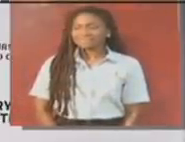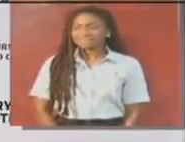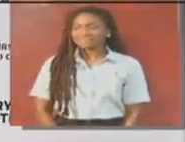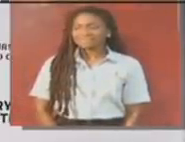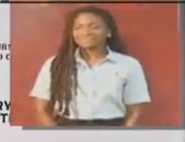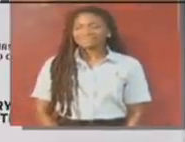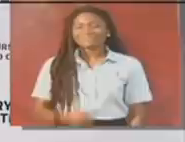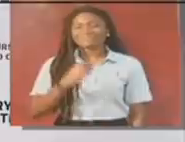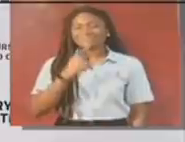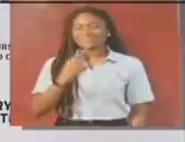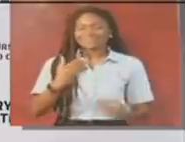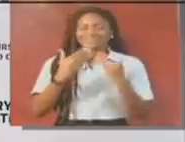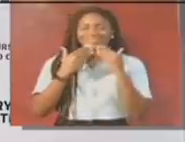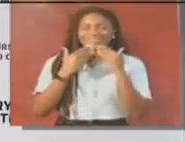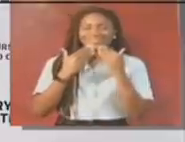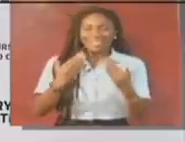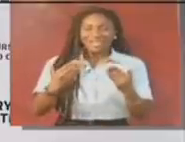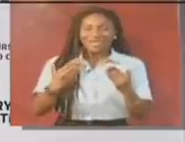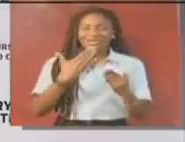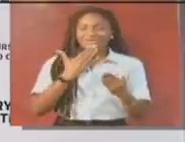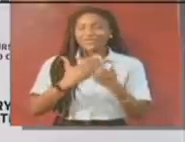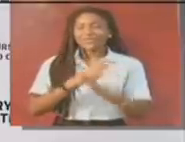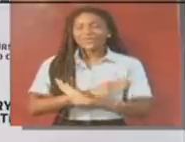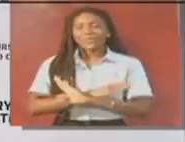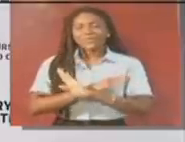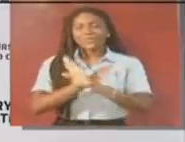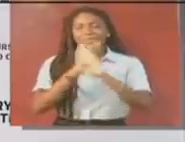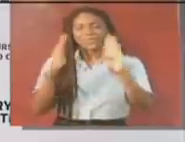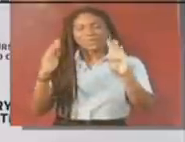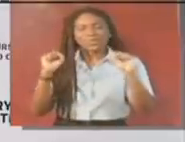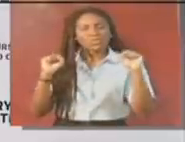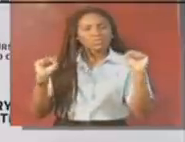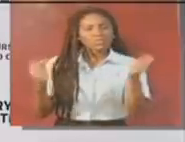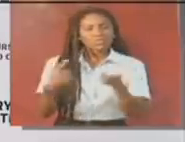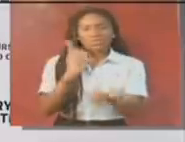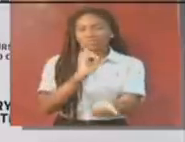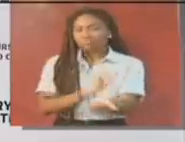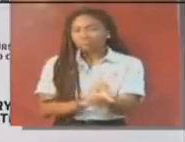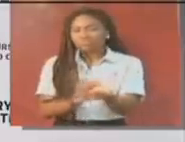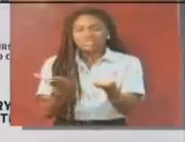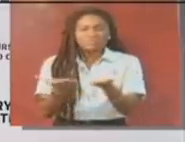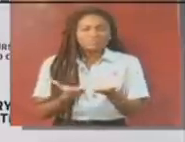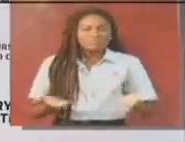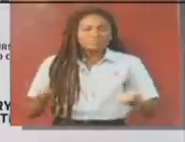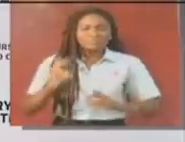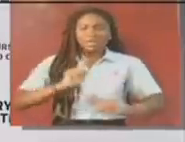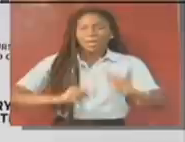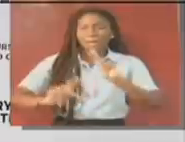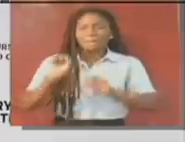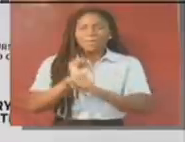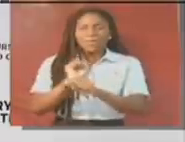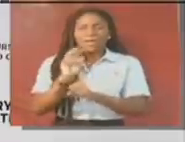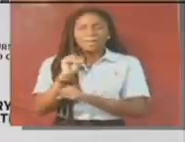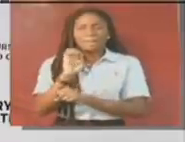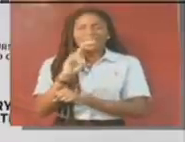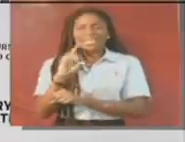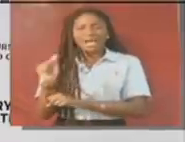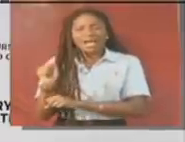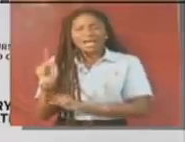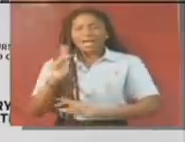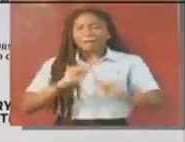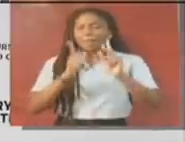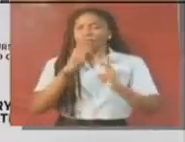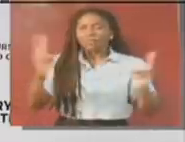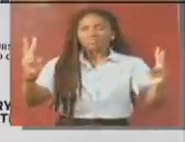Thank you, Al. Good morning, Dr. Hines, Dr. Khan, Mr. Siram Singh, and to you, the media, viewing, and listening